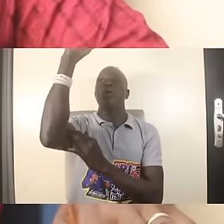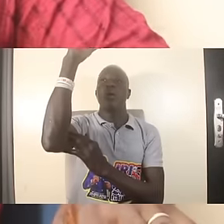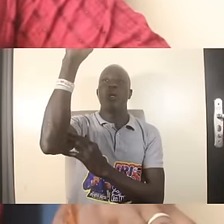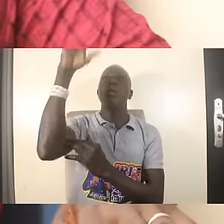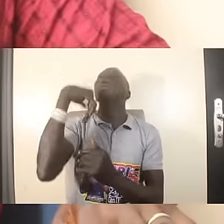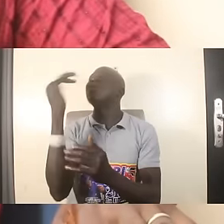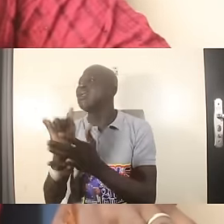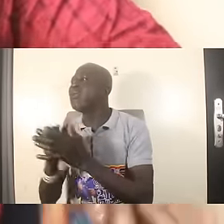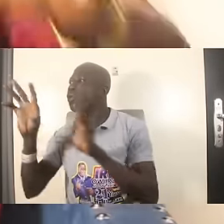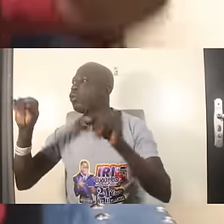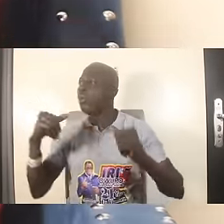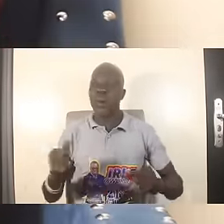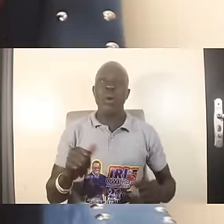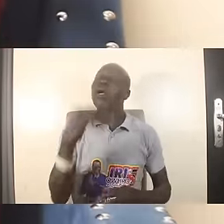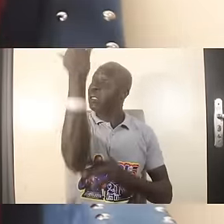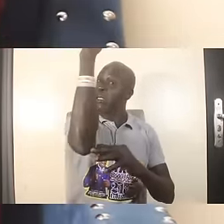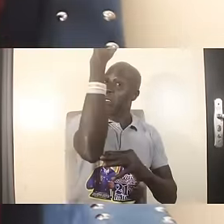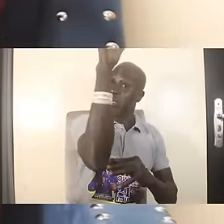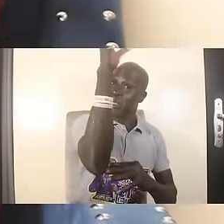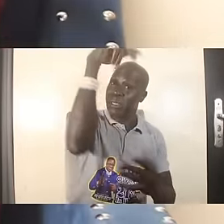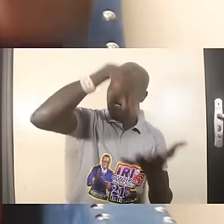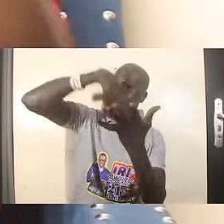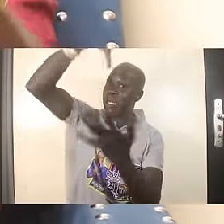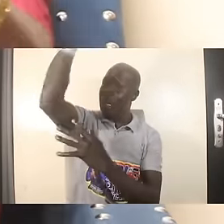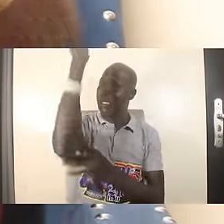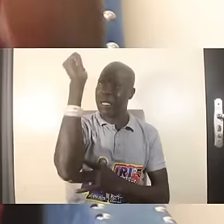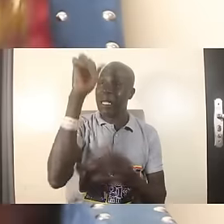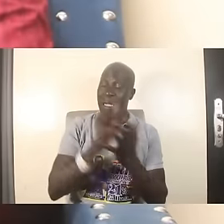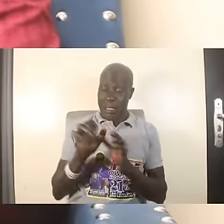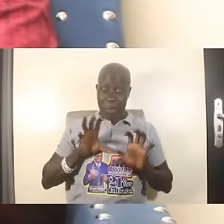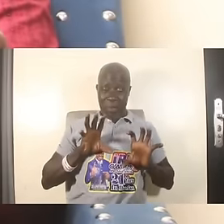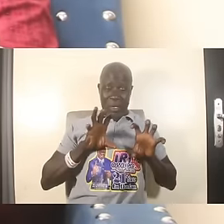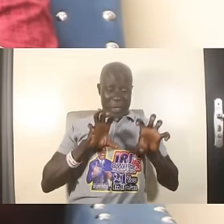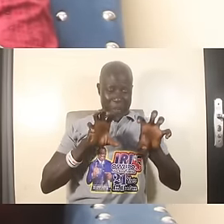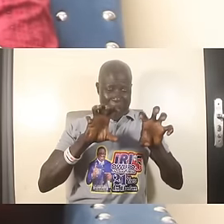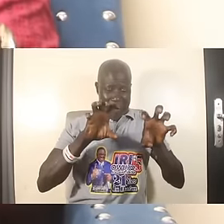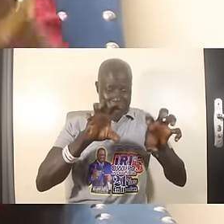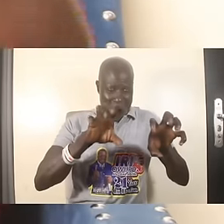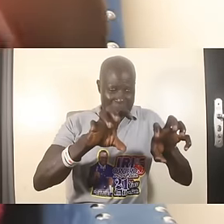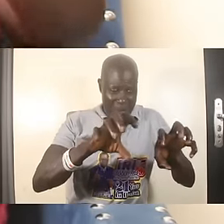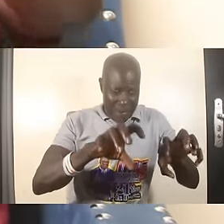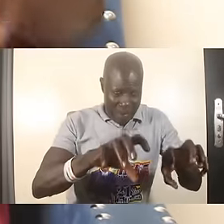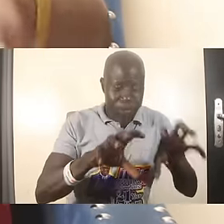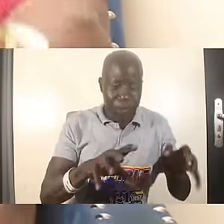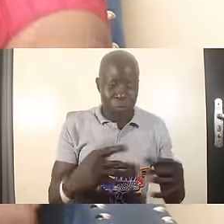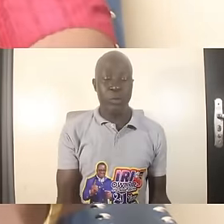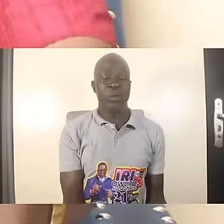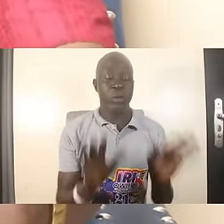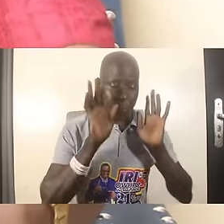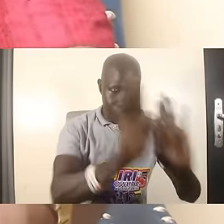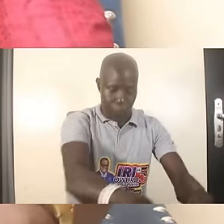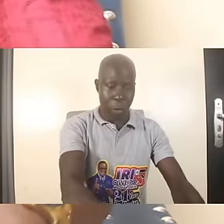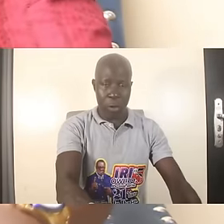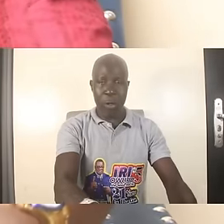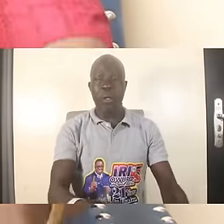will come up again. You know, so there's no problem. The tree that stands well, and the caterpillar just pulls it